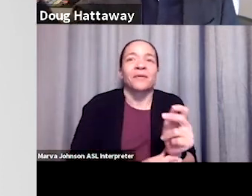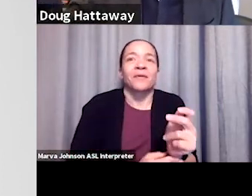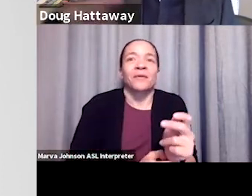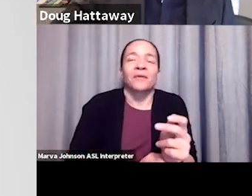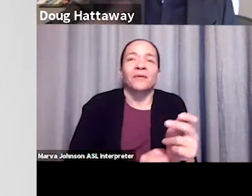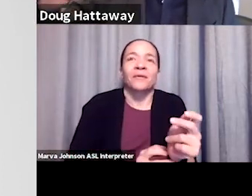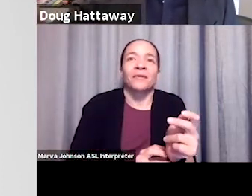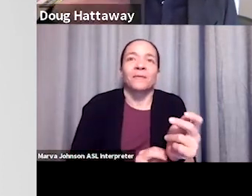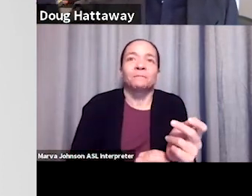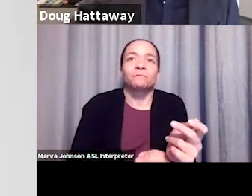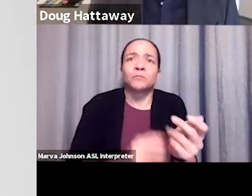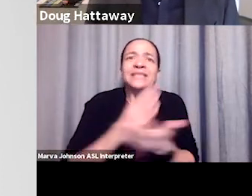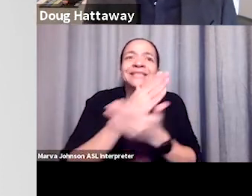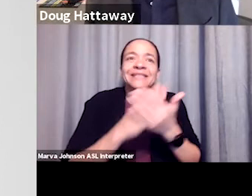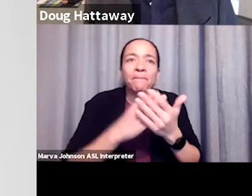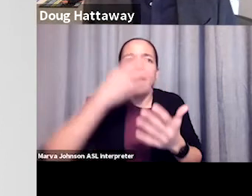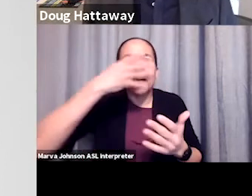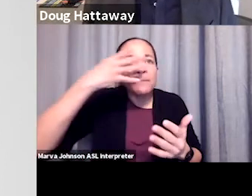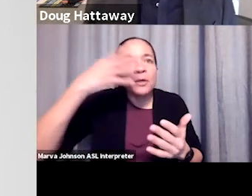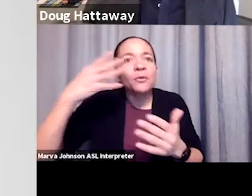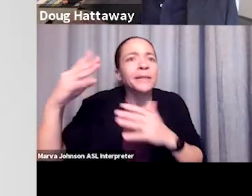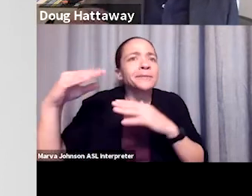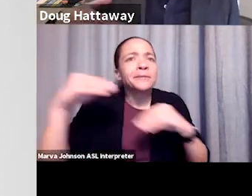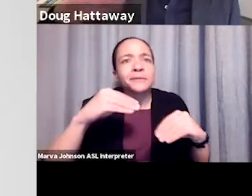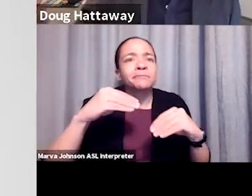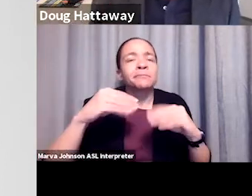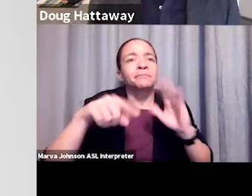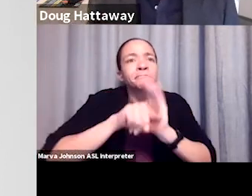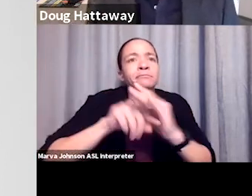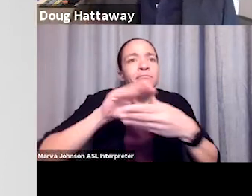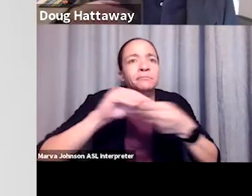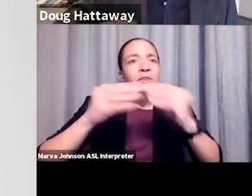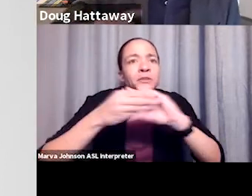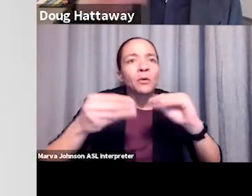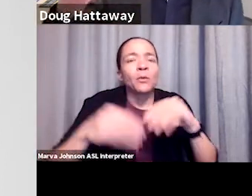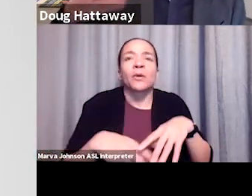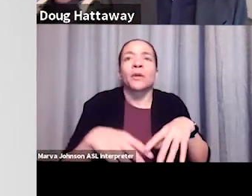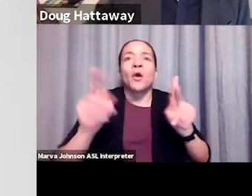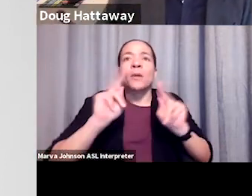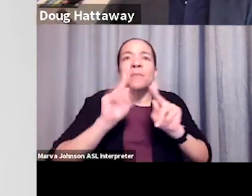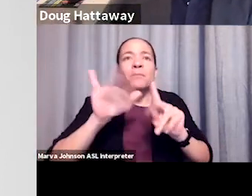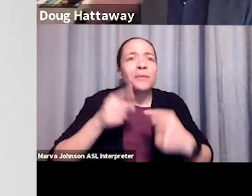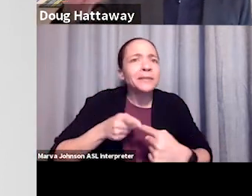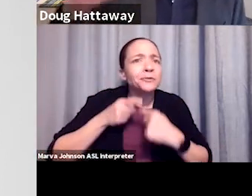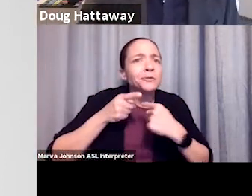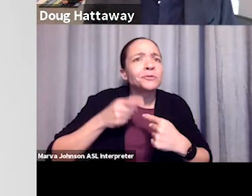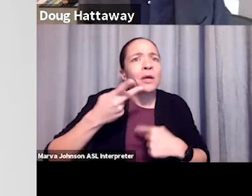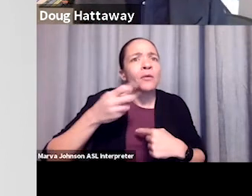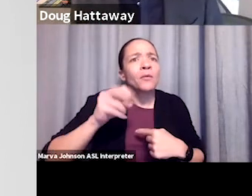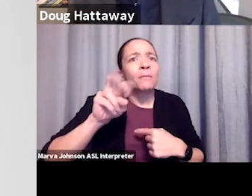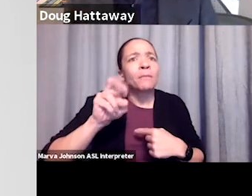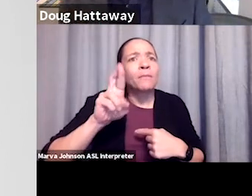about immigrants or narratives about people who are contending with poverty, narratives